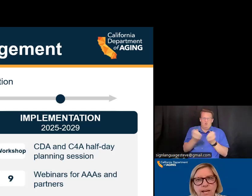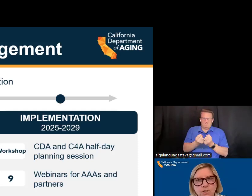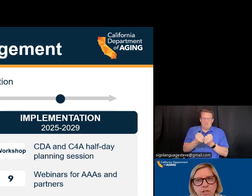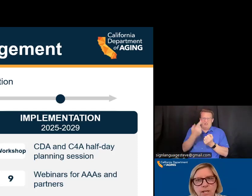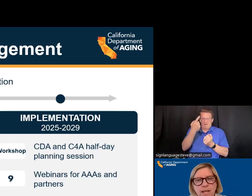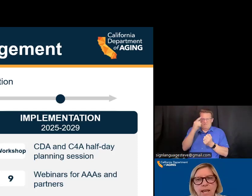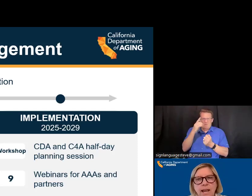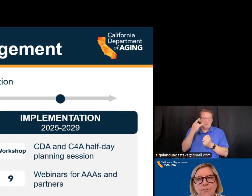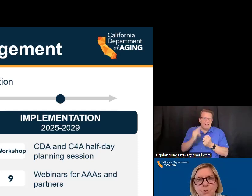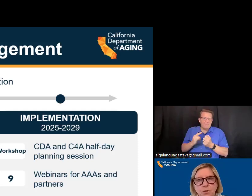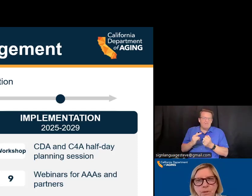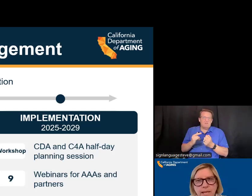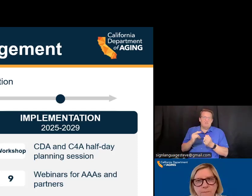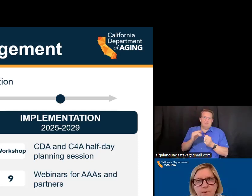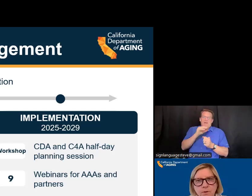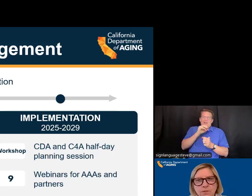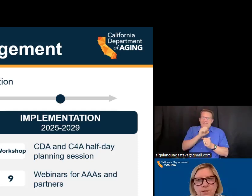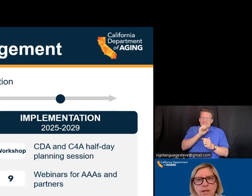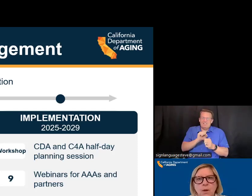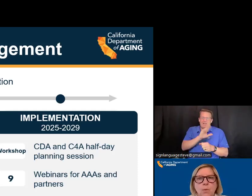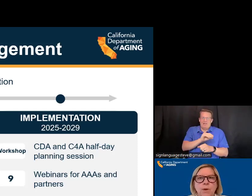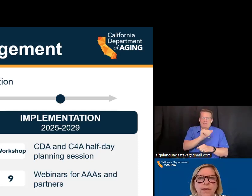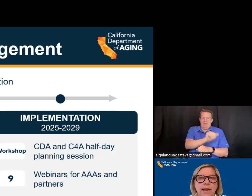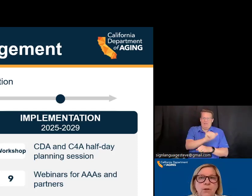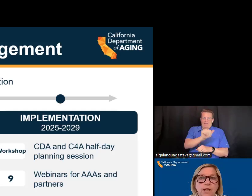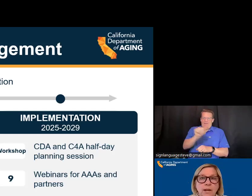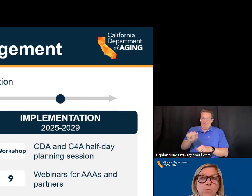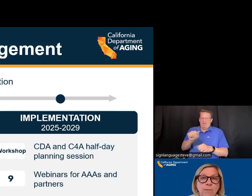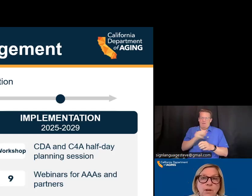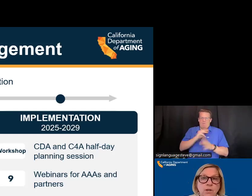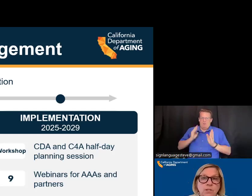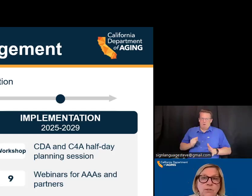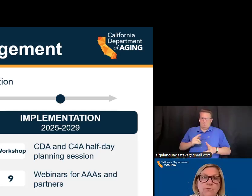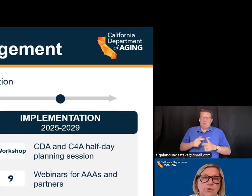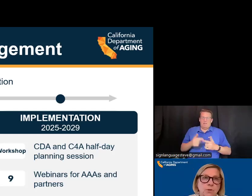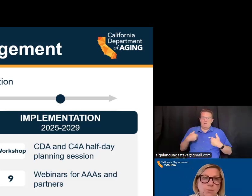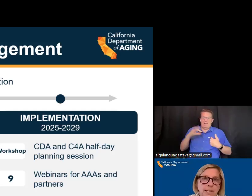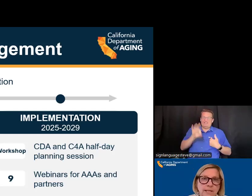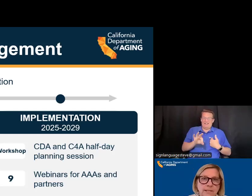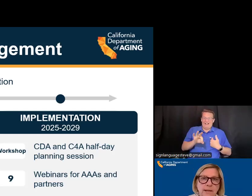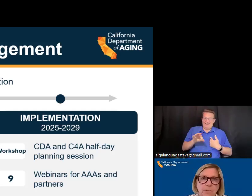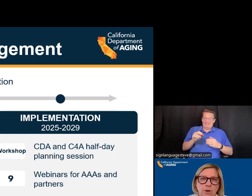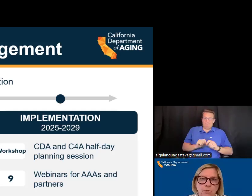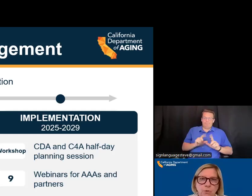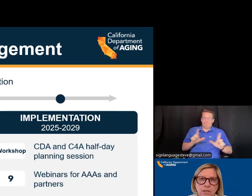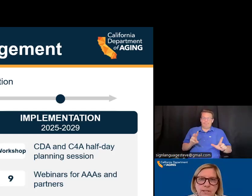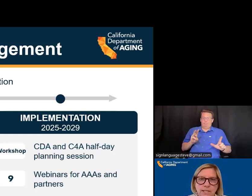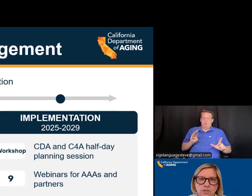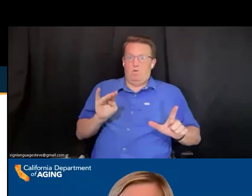on Aging and their AAA members. We then held 9 webinars for AAAs and